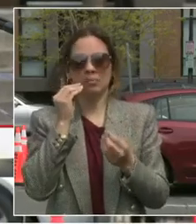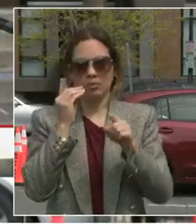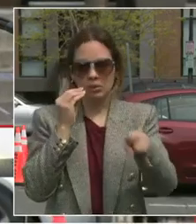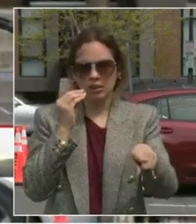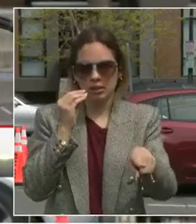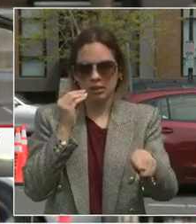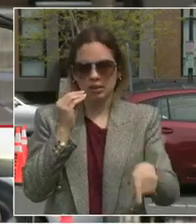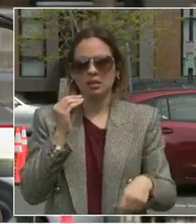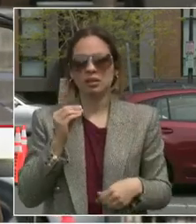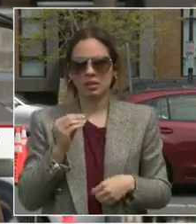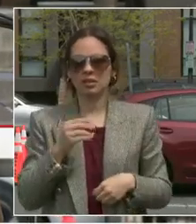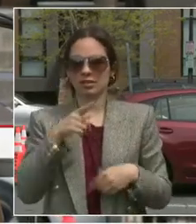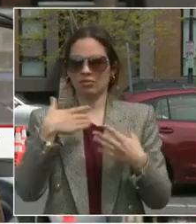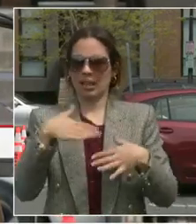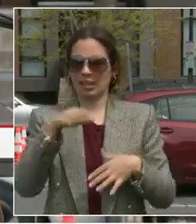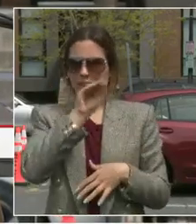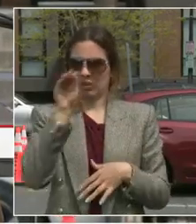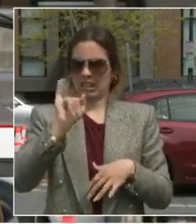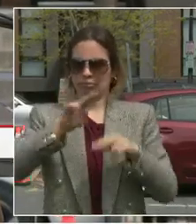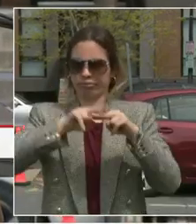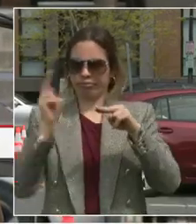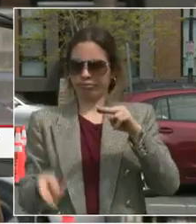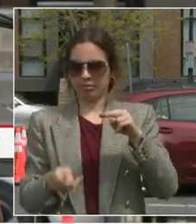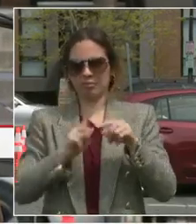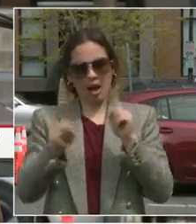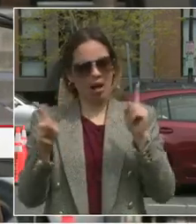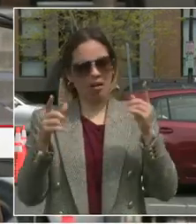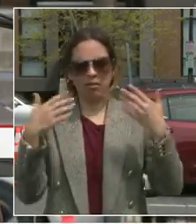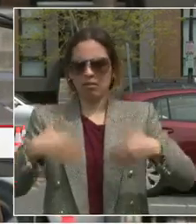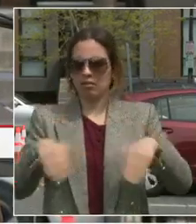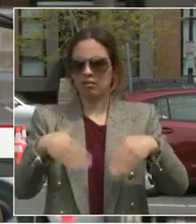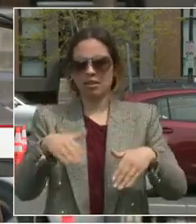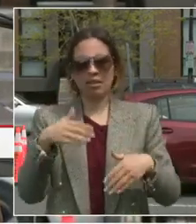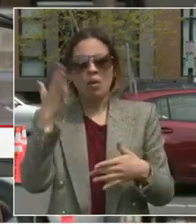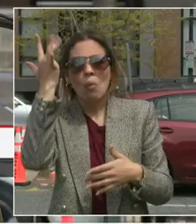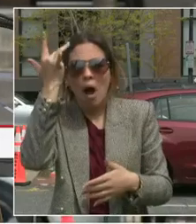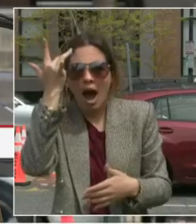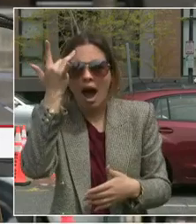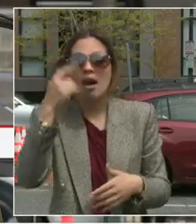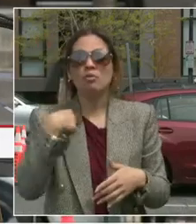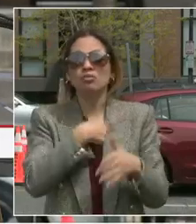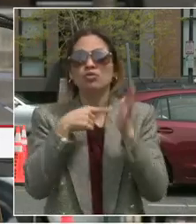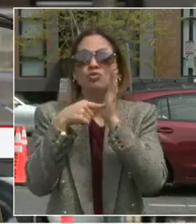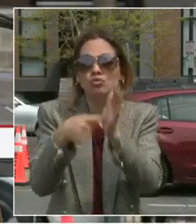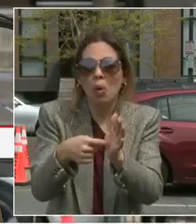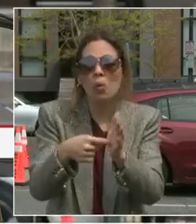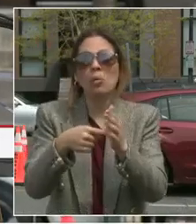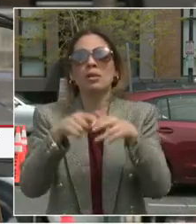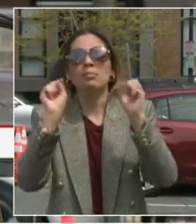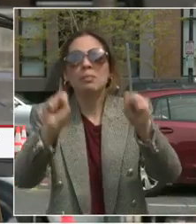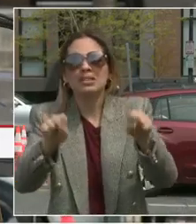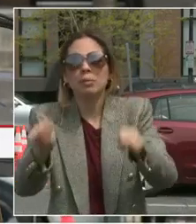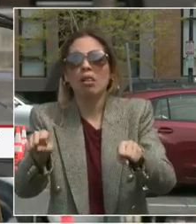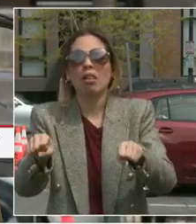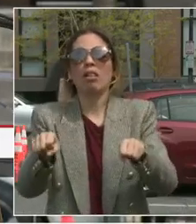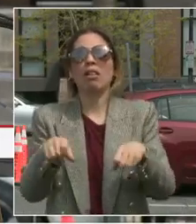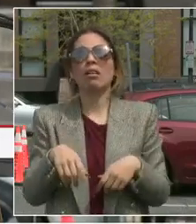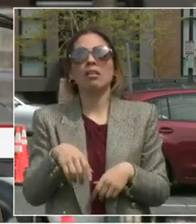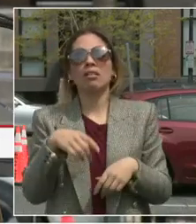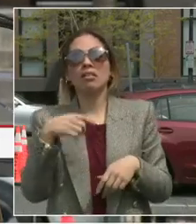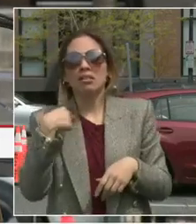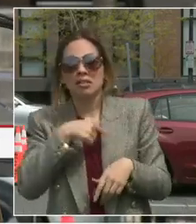mayor said it, and it's worth repeating and celebrating because it shows us what is possible, that when we're